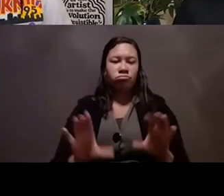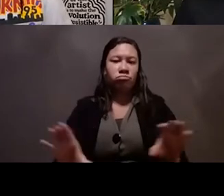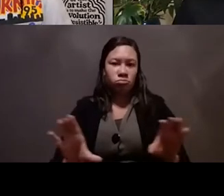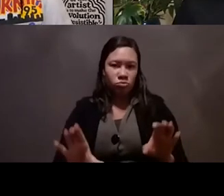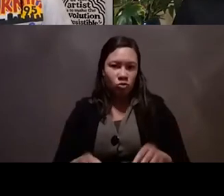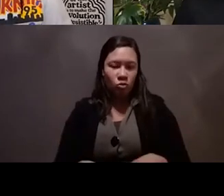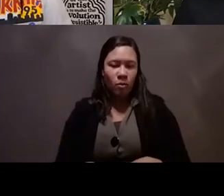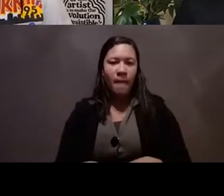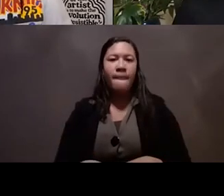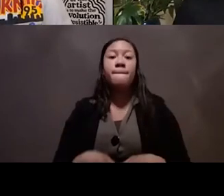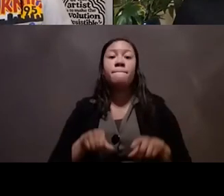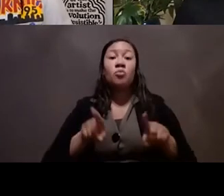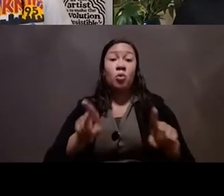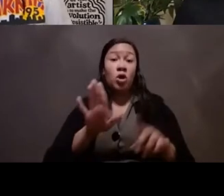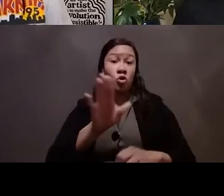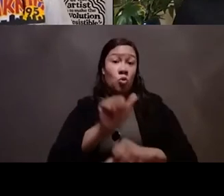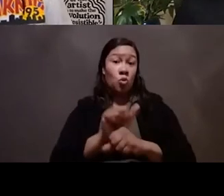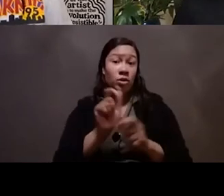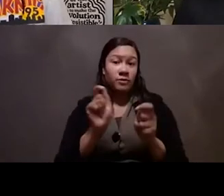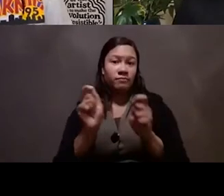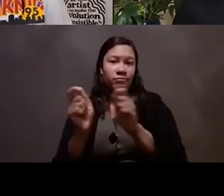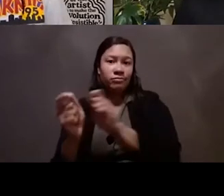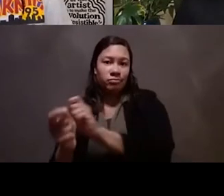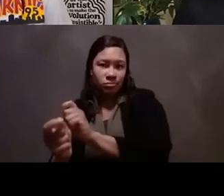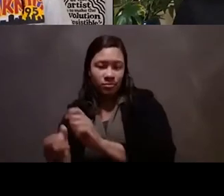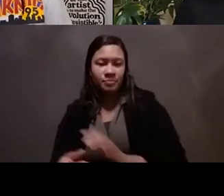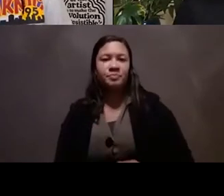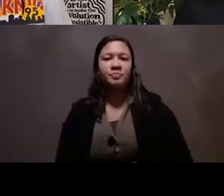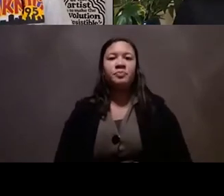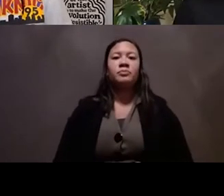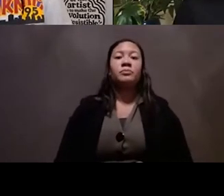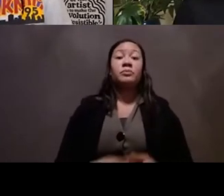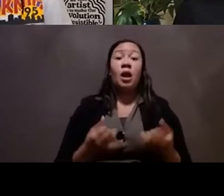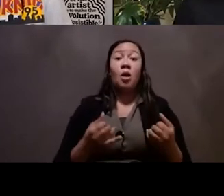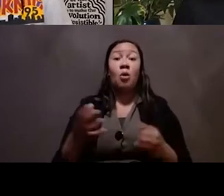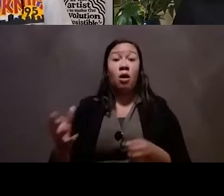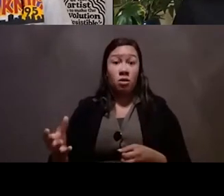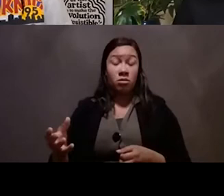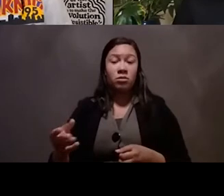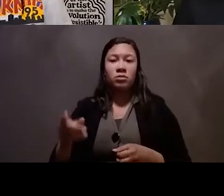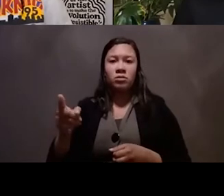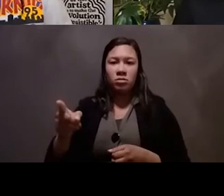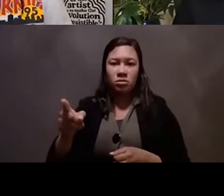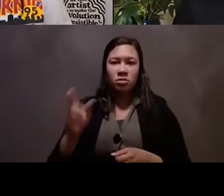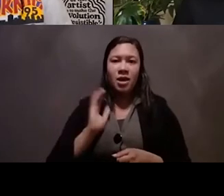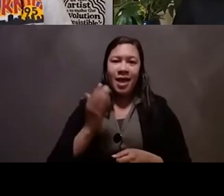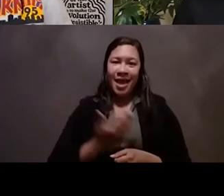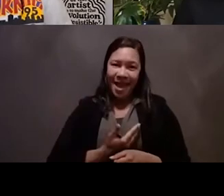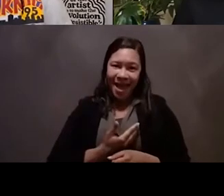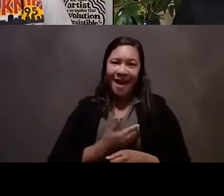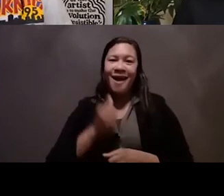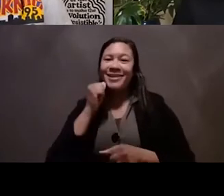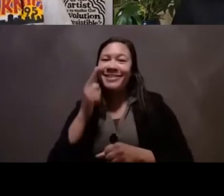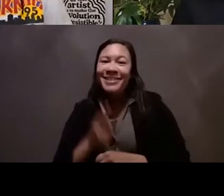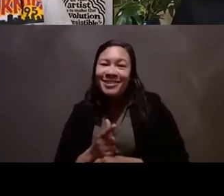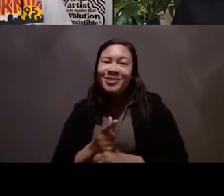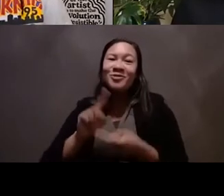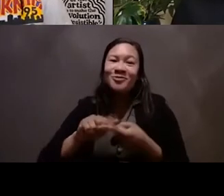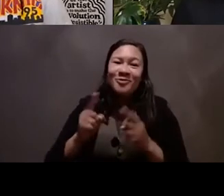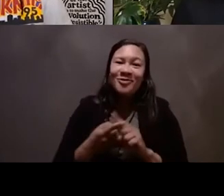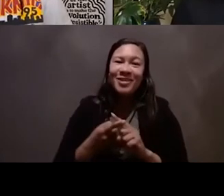craft has been evolving. I wanted to draw in our sibling, our sistren, our sister